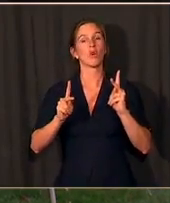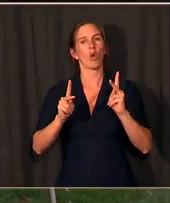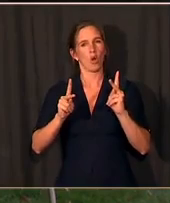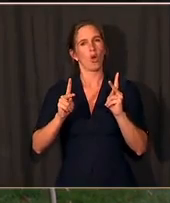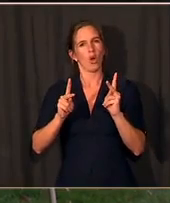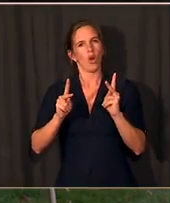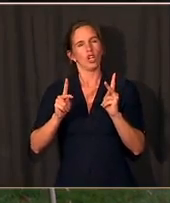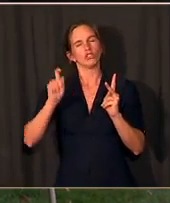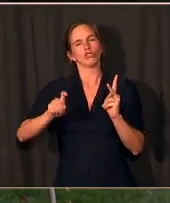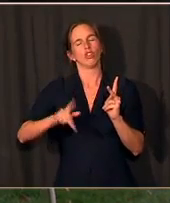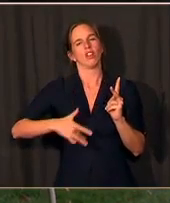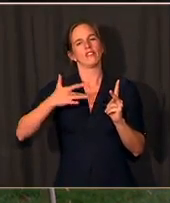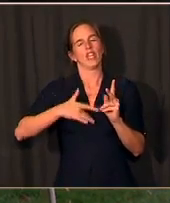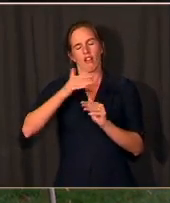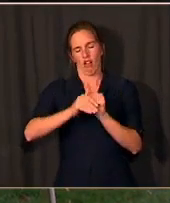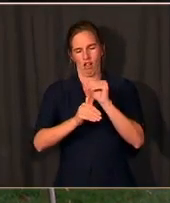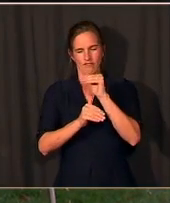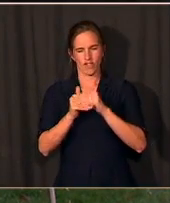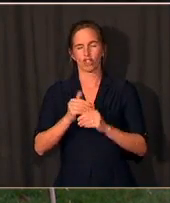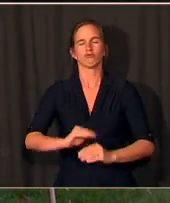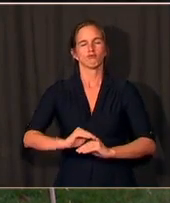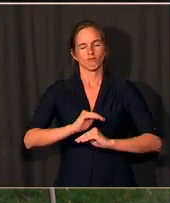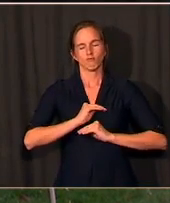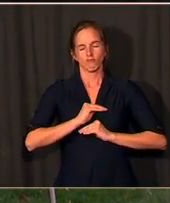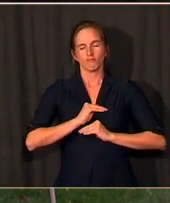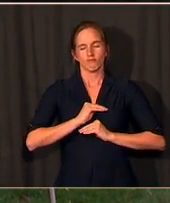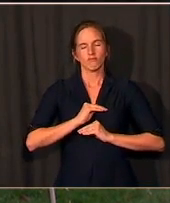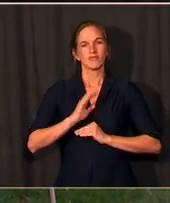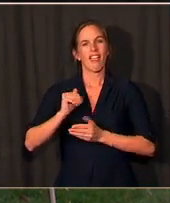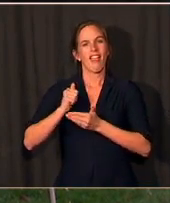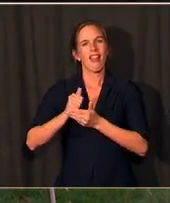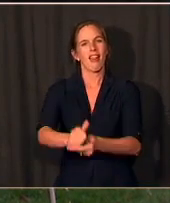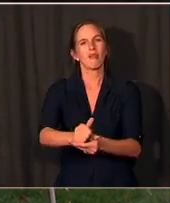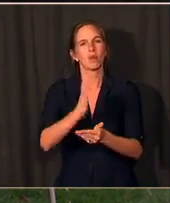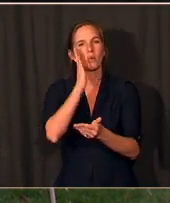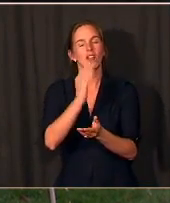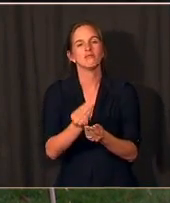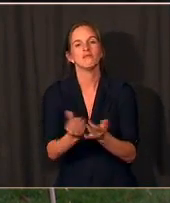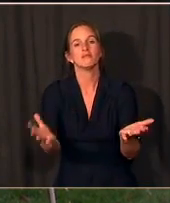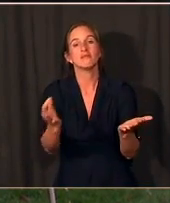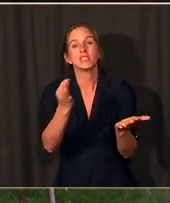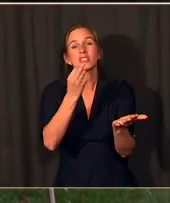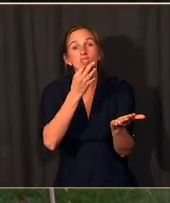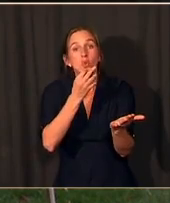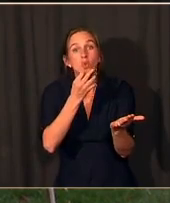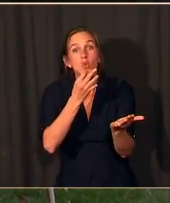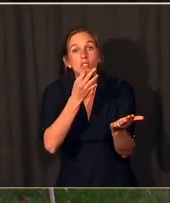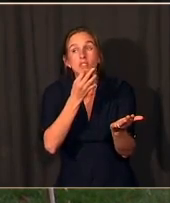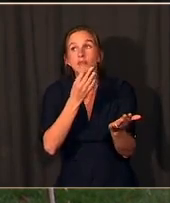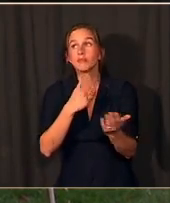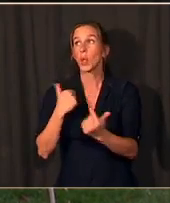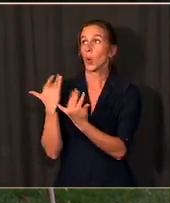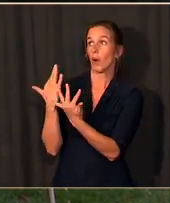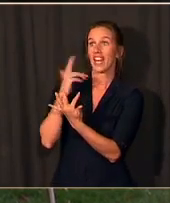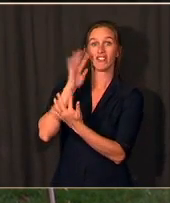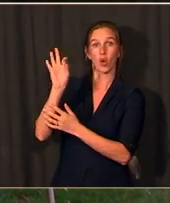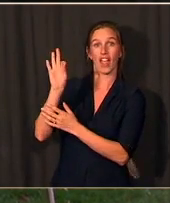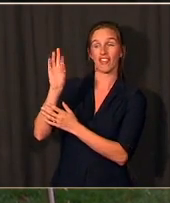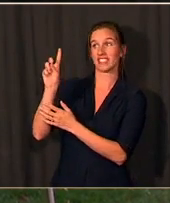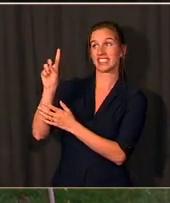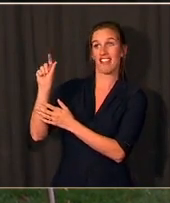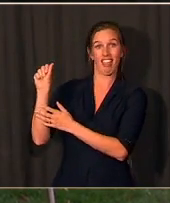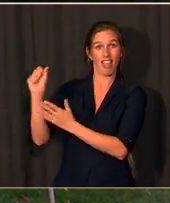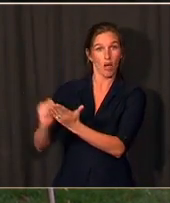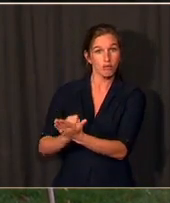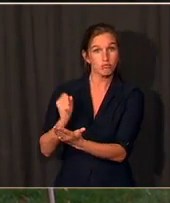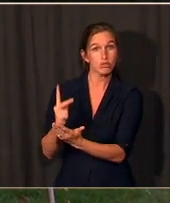the news this week that help is on the way, that literally pending FDA approval of the Pfizer